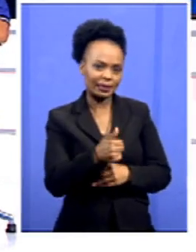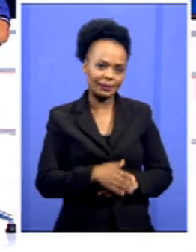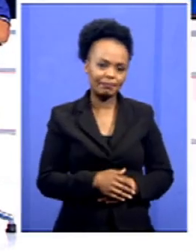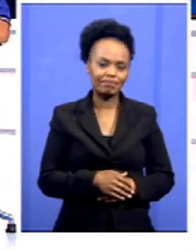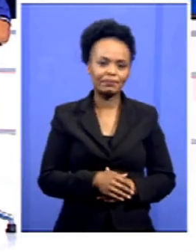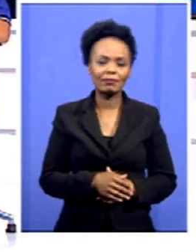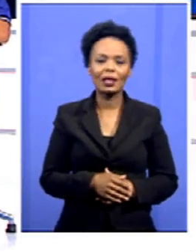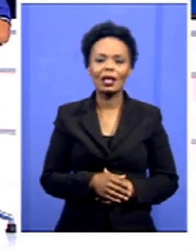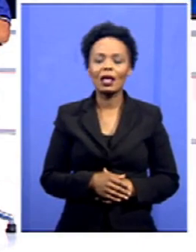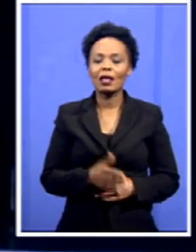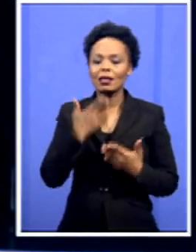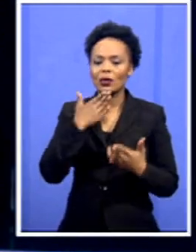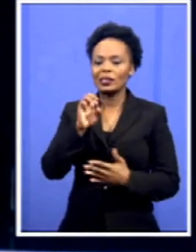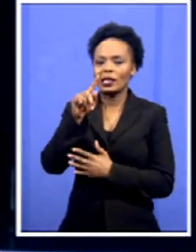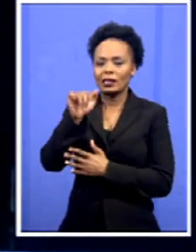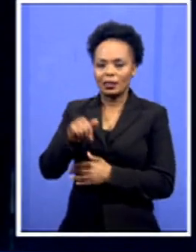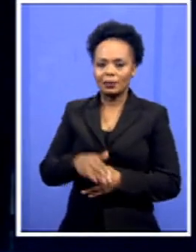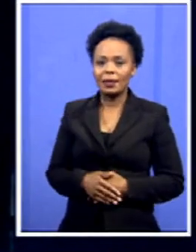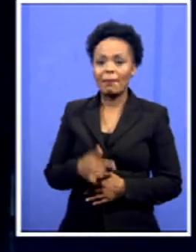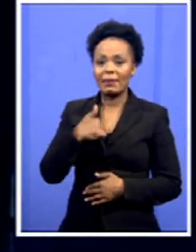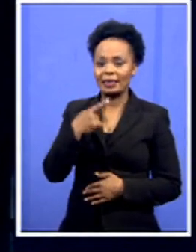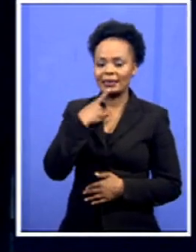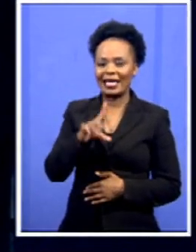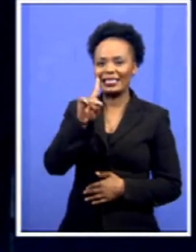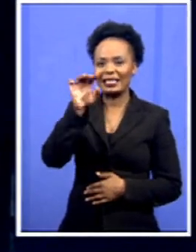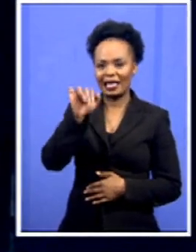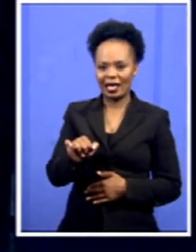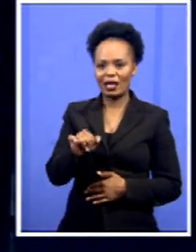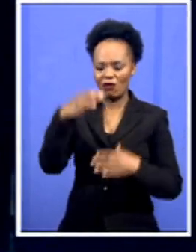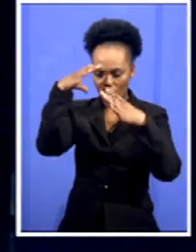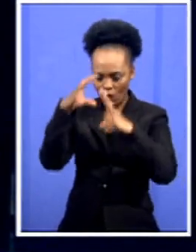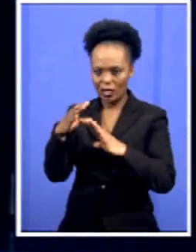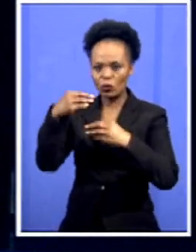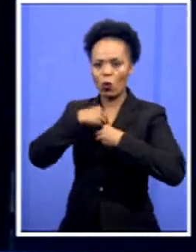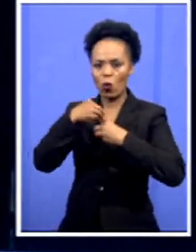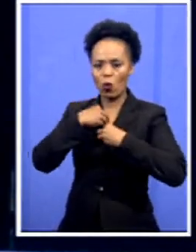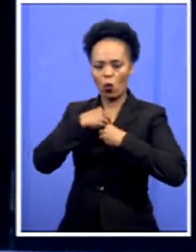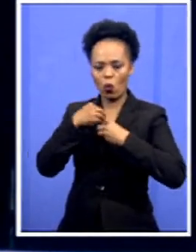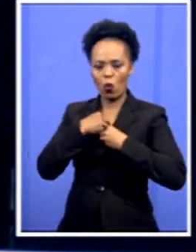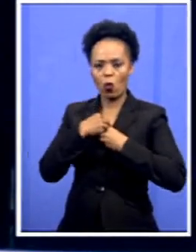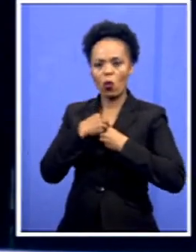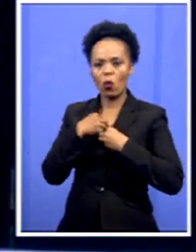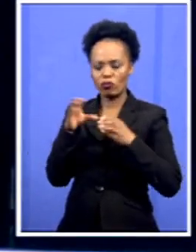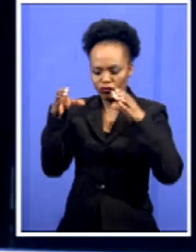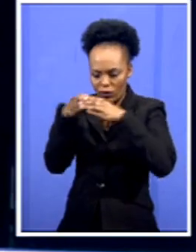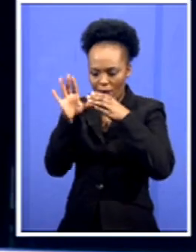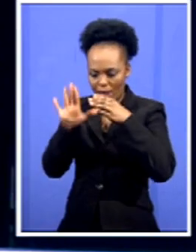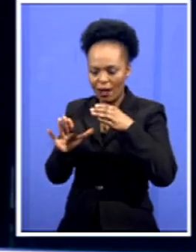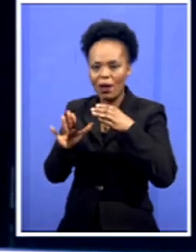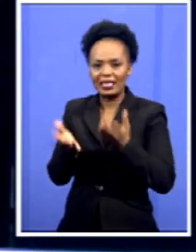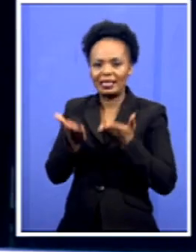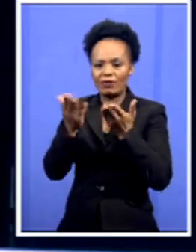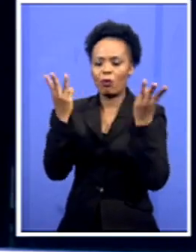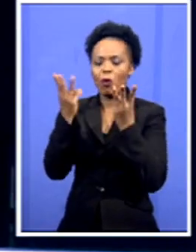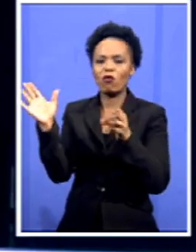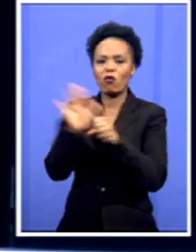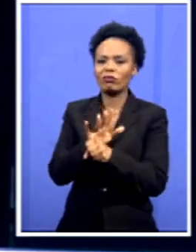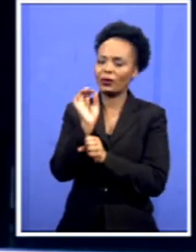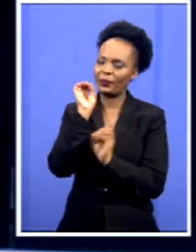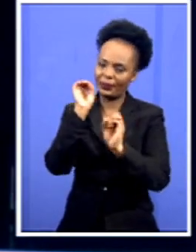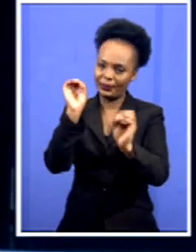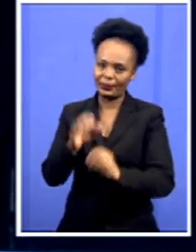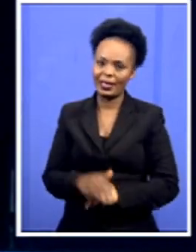you, Sakina. I would say that the DA is focusing on its own constituency and not servicing the majority. The ANC